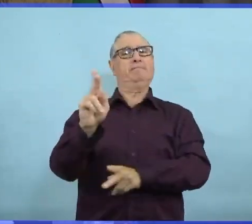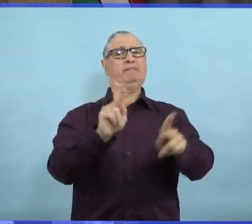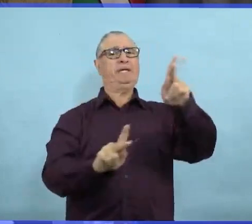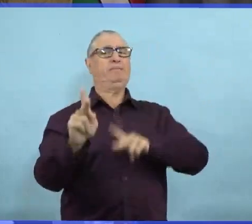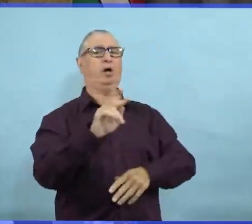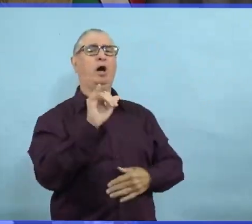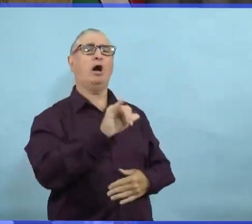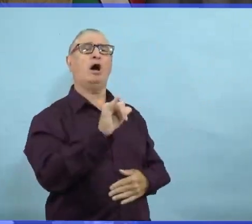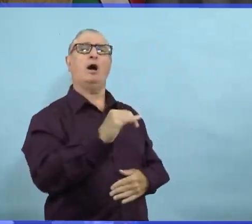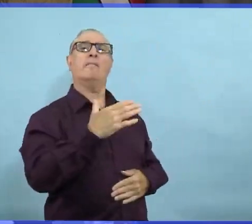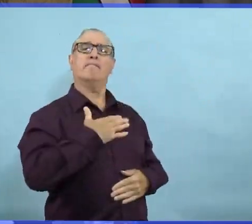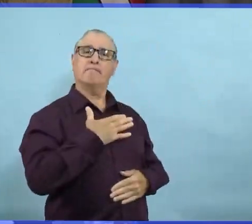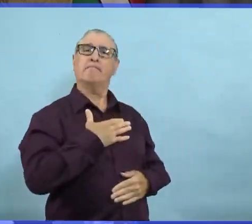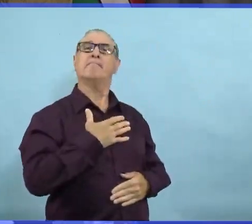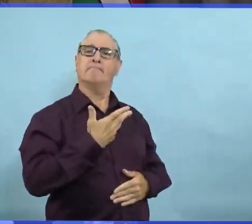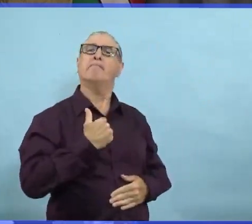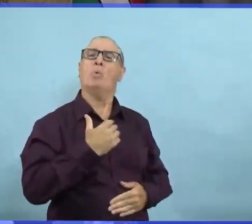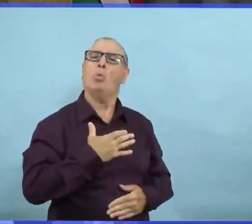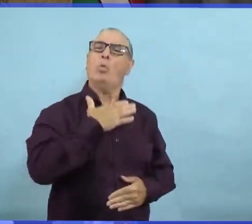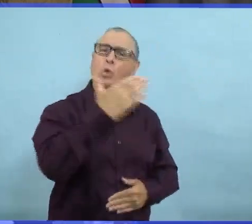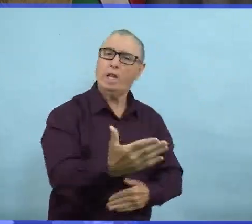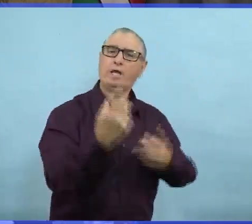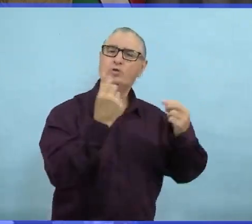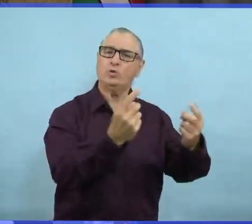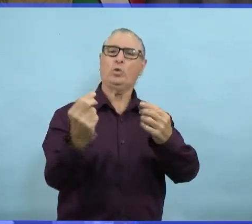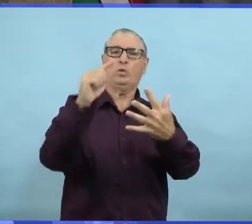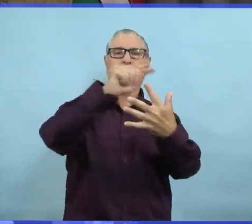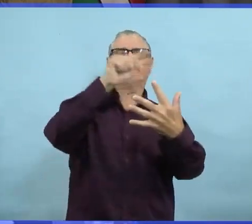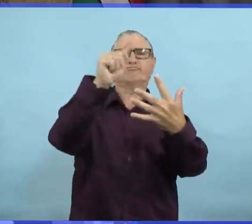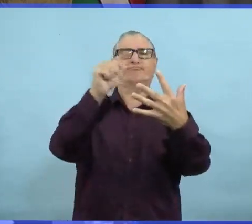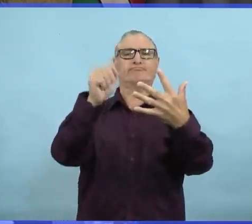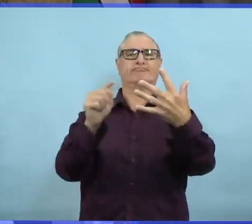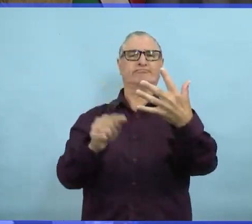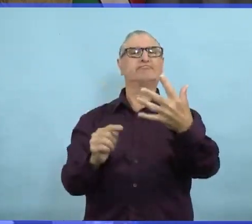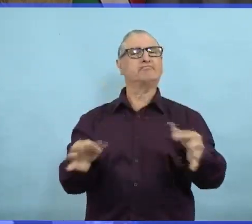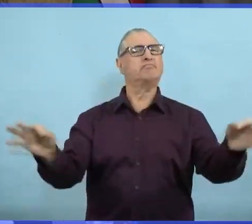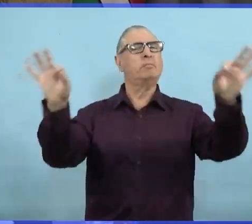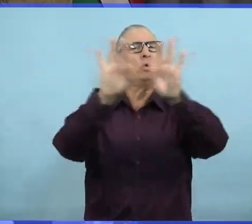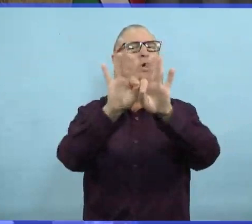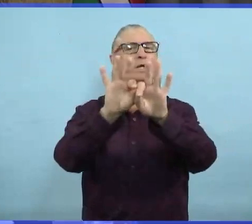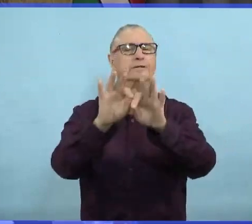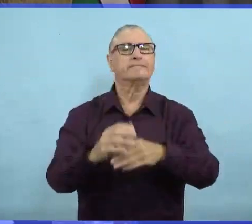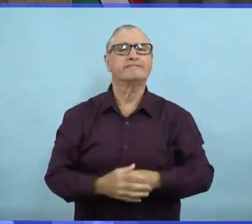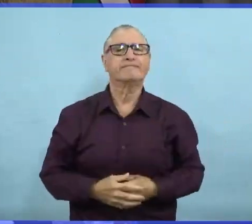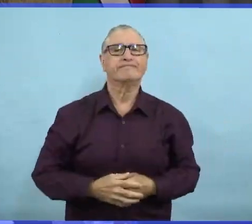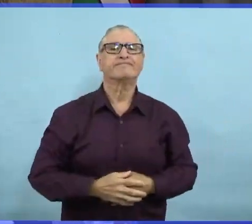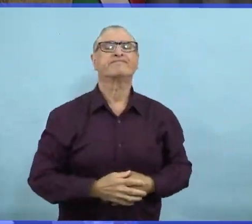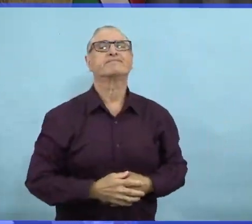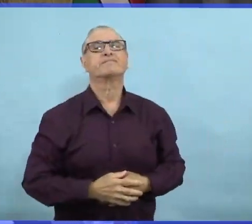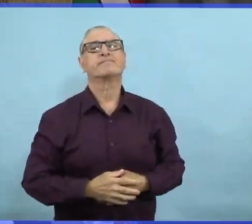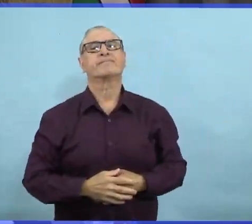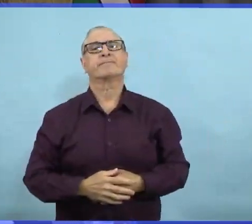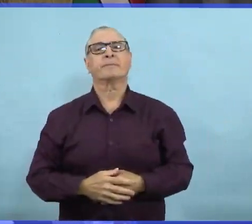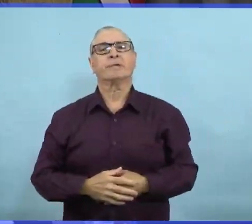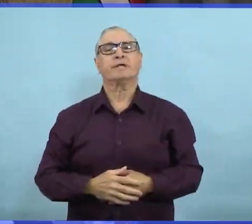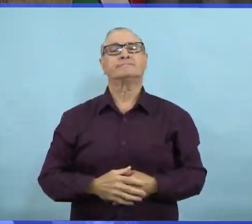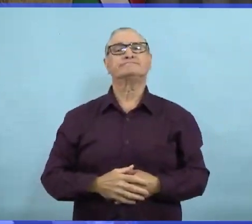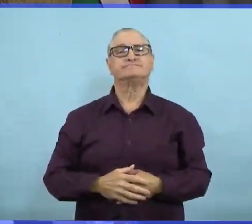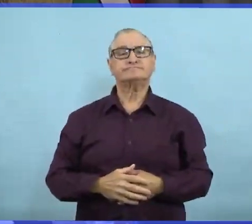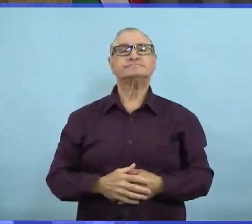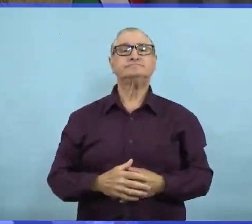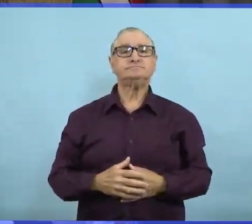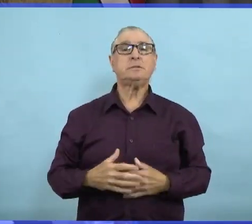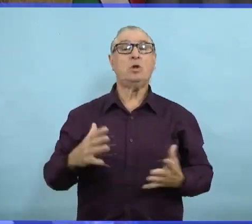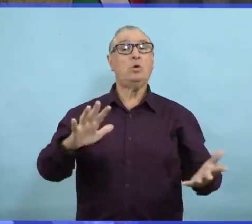given. And in this country, we provide, through the contributions of our fellow citizens, taxpayers, our friends, our neighbors, the ones who work